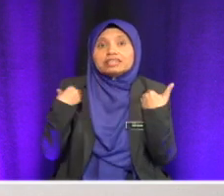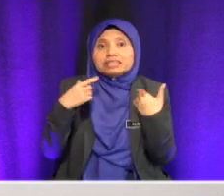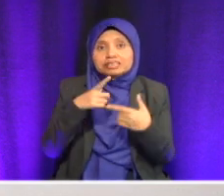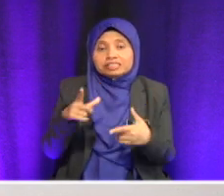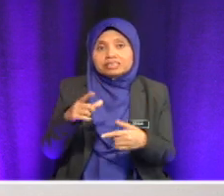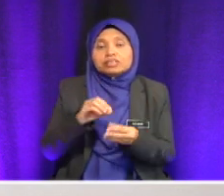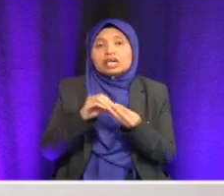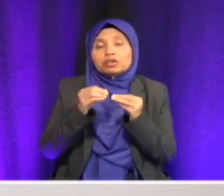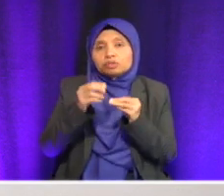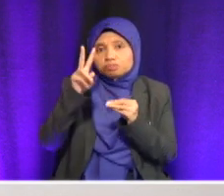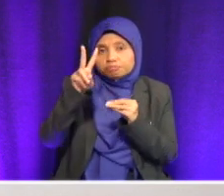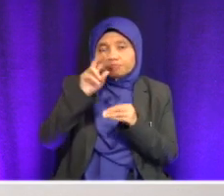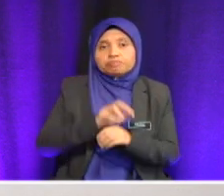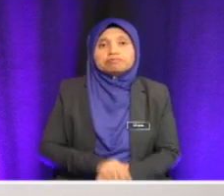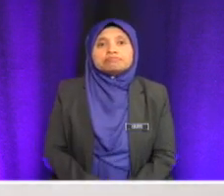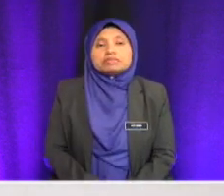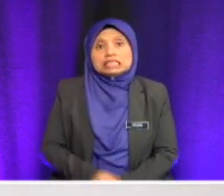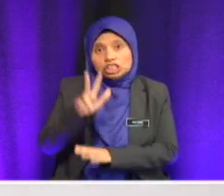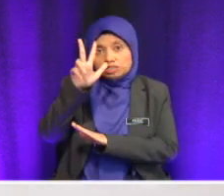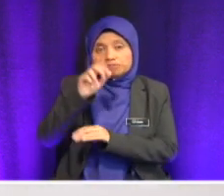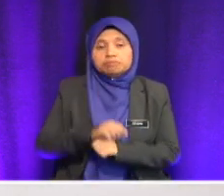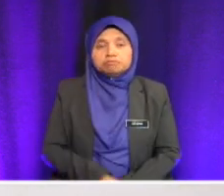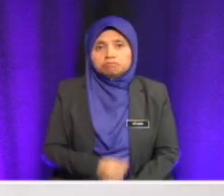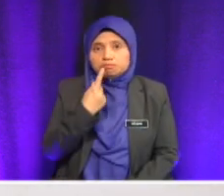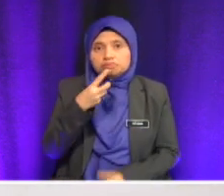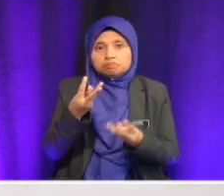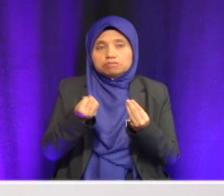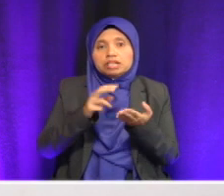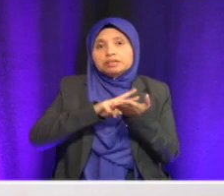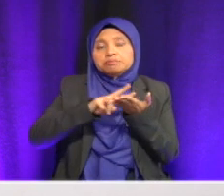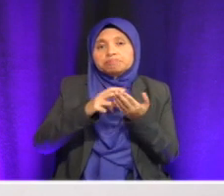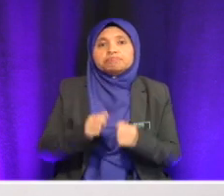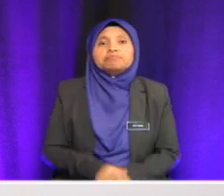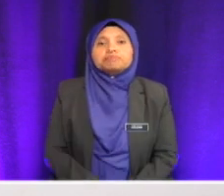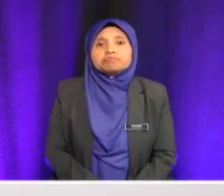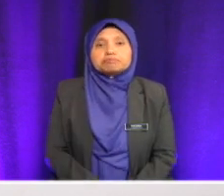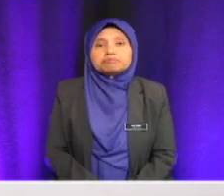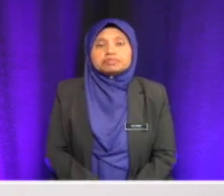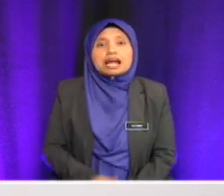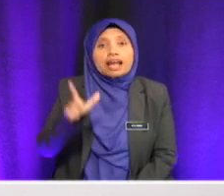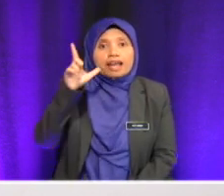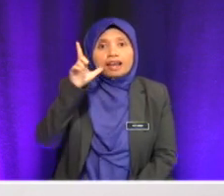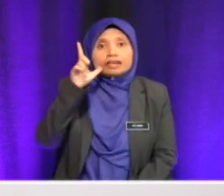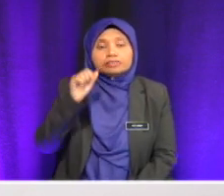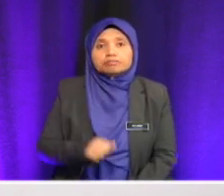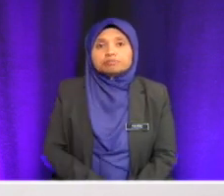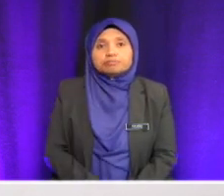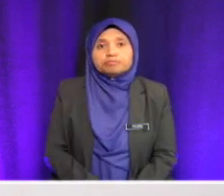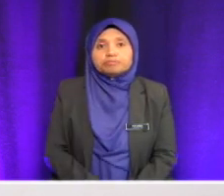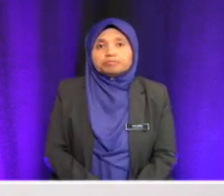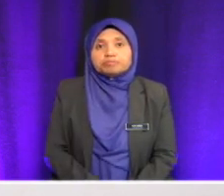on to the third question. Okay. All right, can I have a volunteer to read this question for me? Yes, Laili.